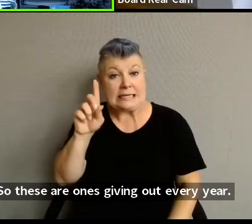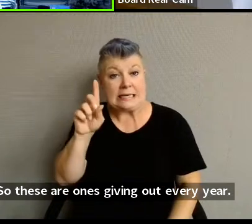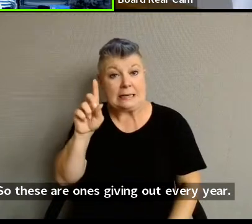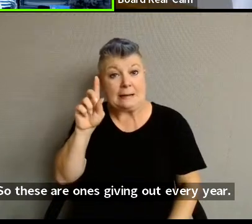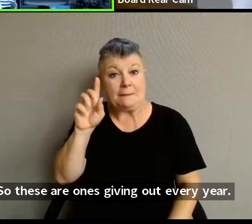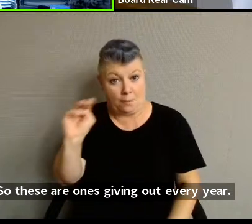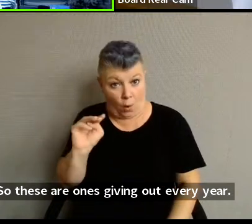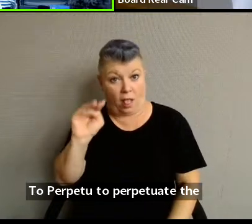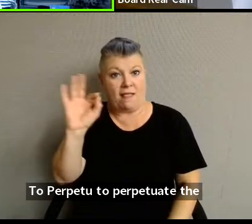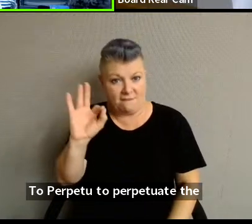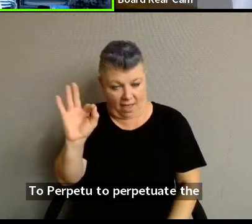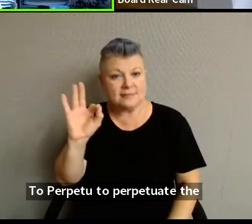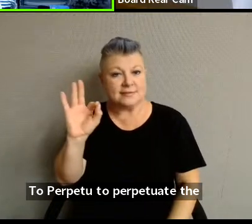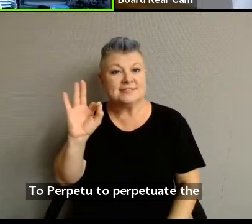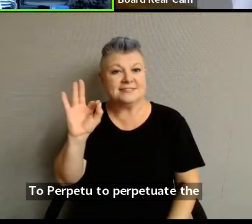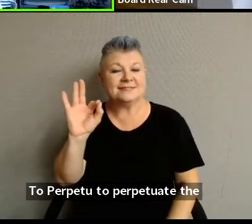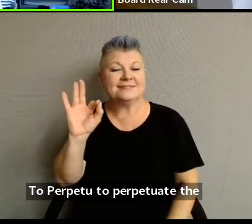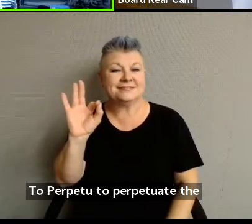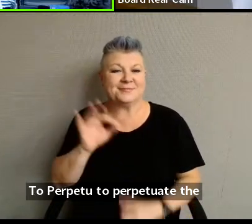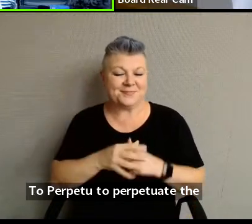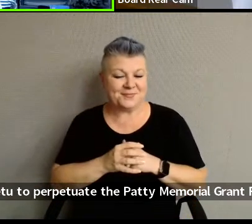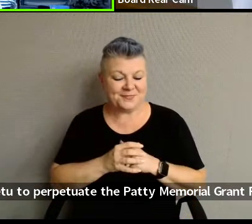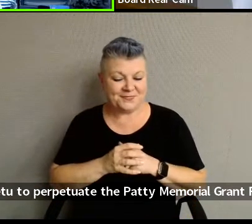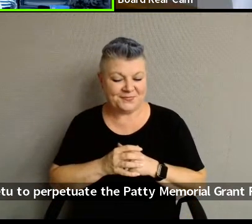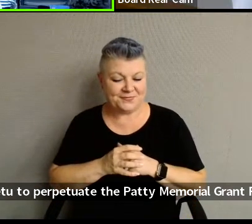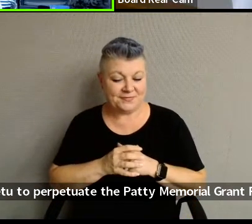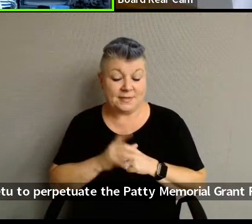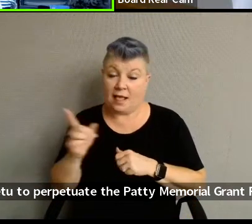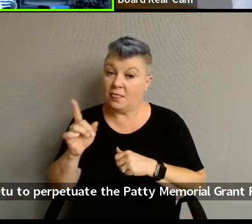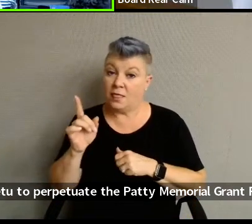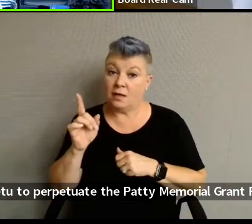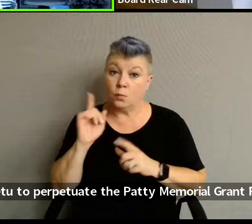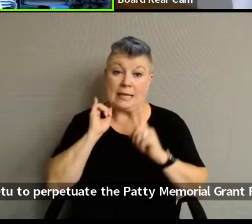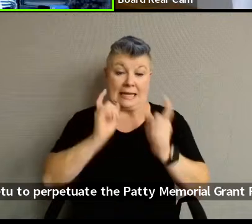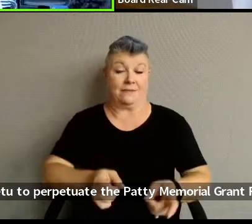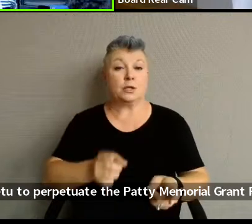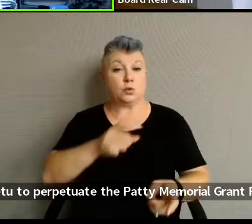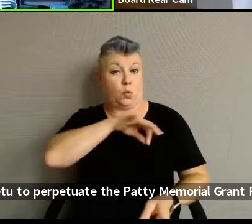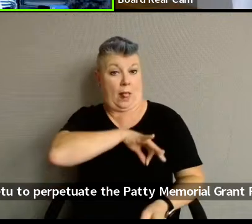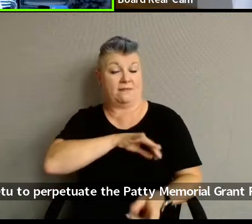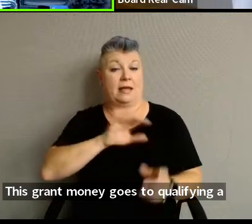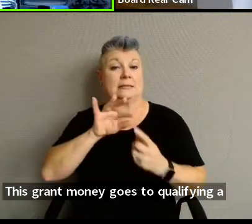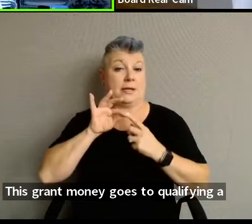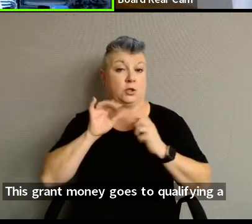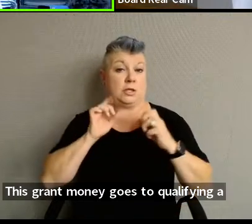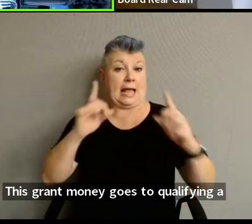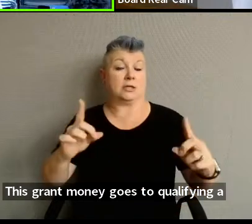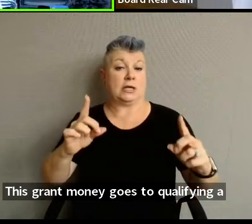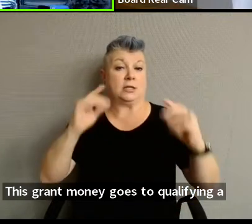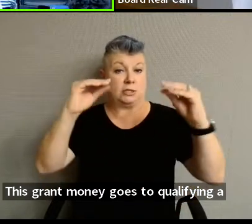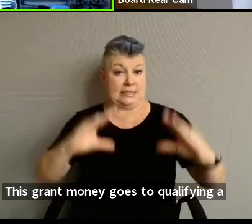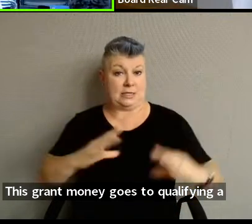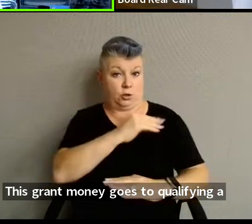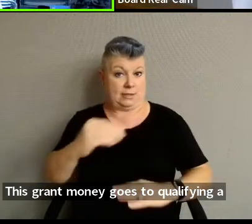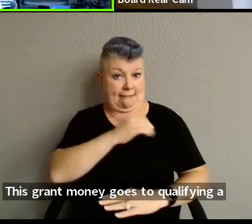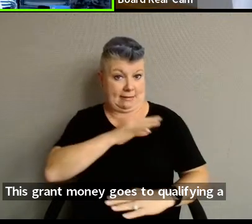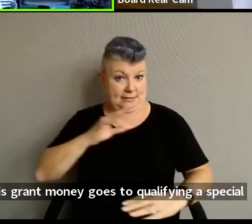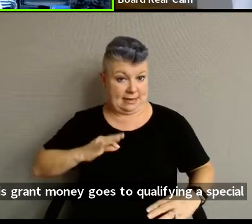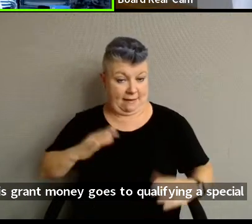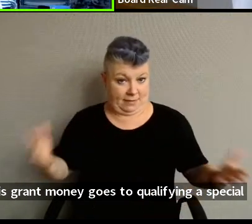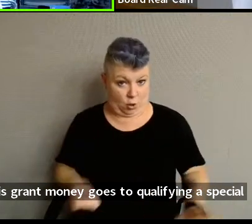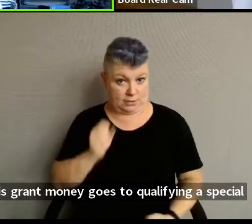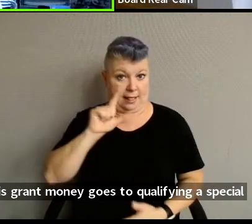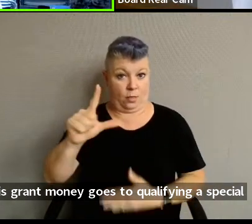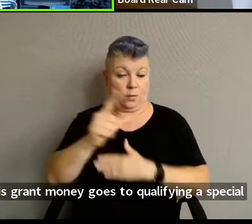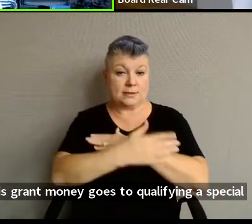Fund. This grant money goes to qualifying special education teachers and staff in St. Louis County